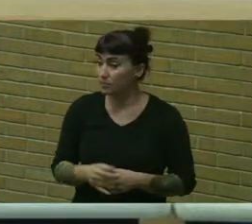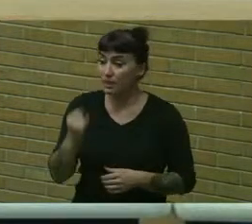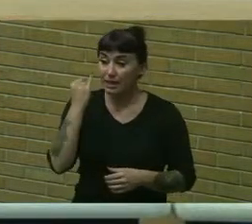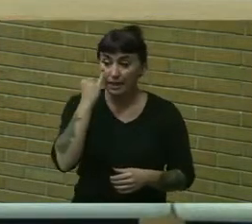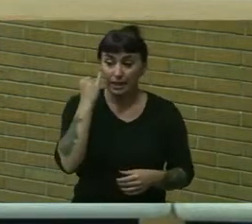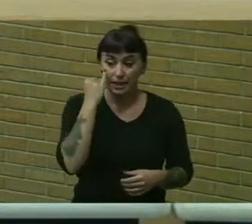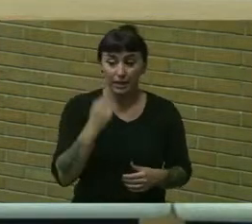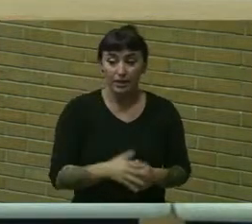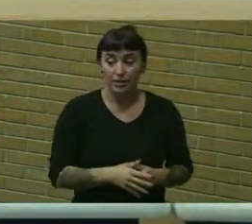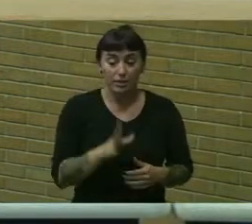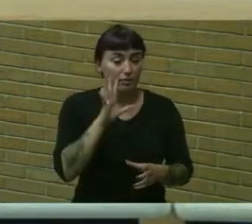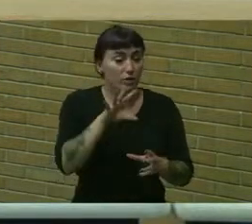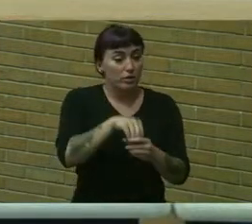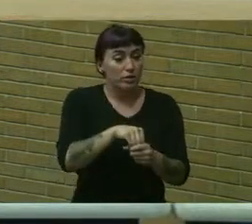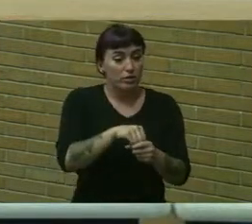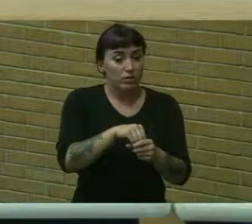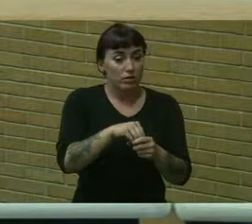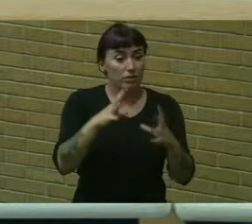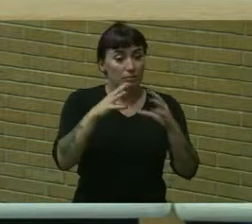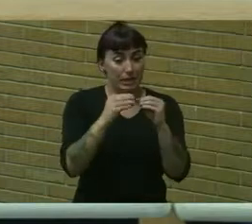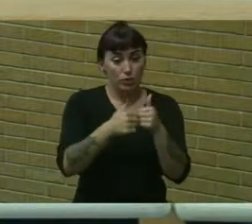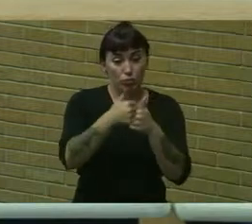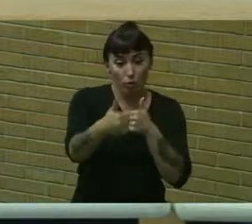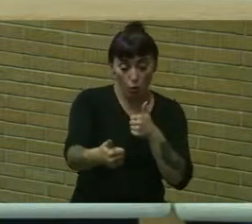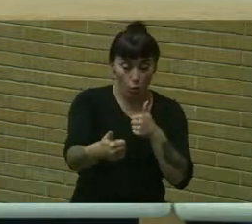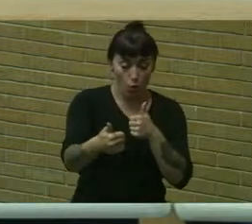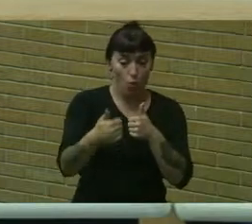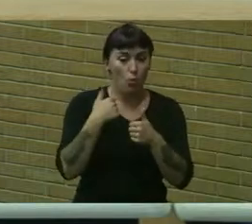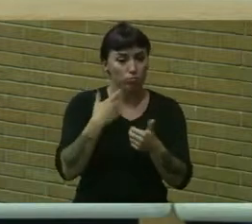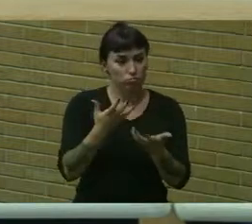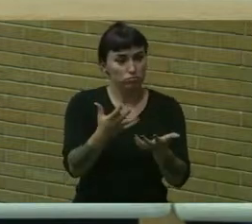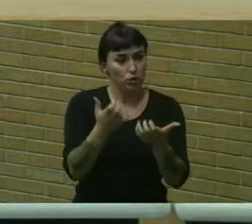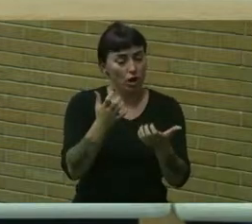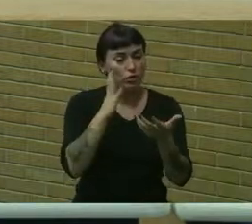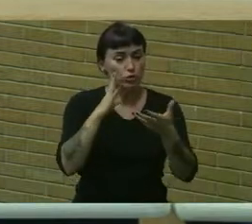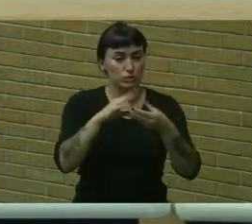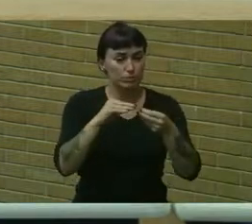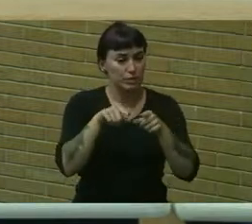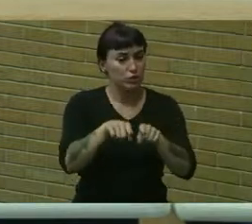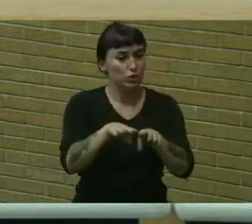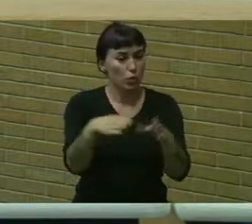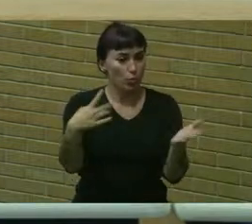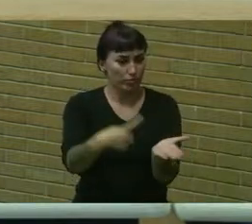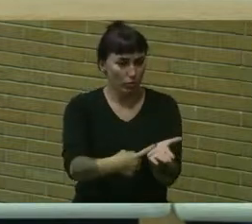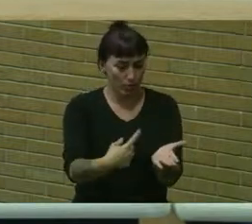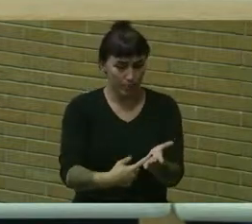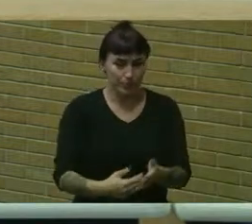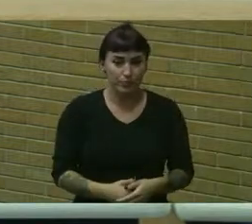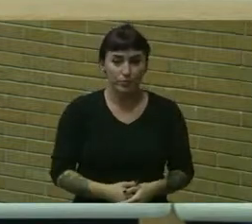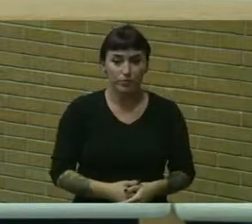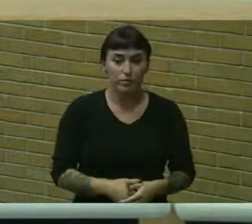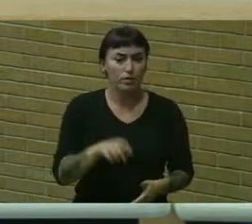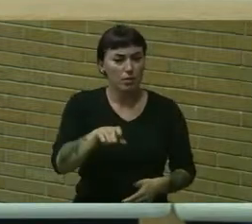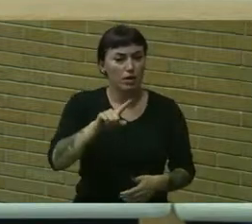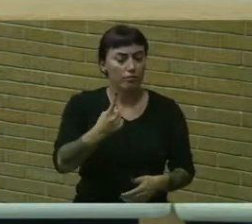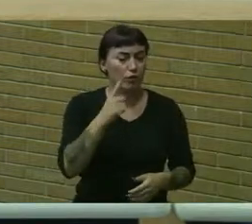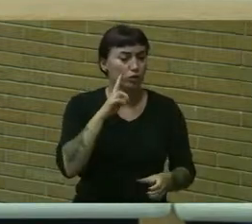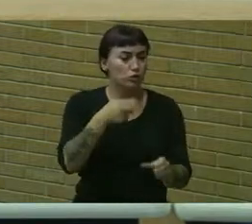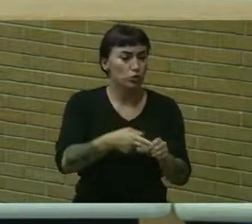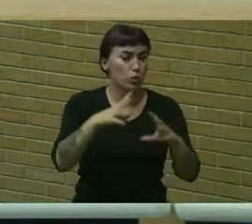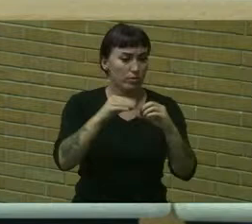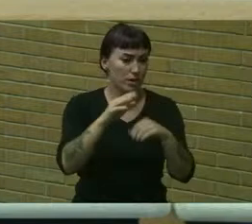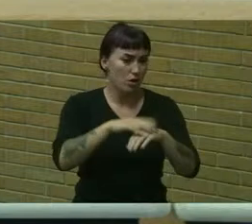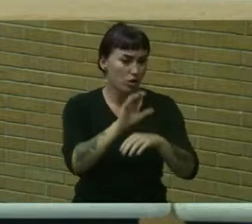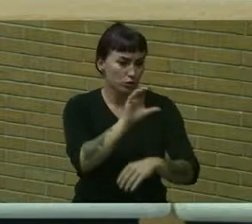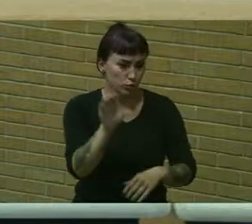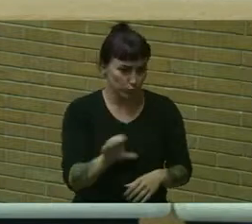you're participating in the meeting remotely and you wish to speak during the open forum, you must first join the meeting on